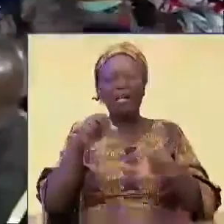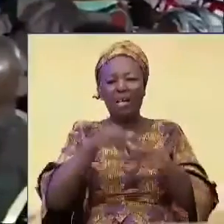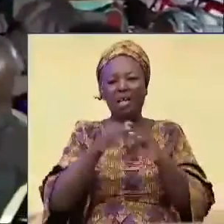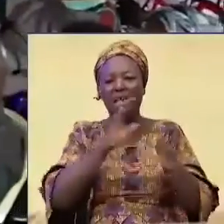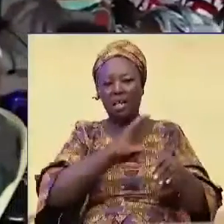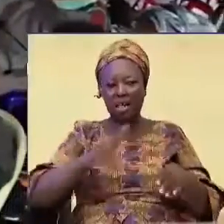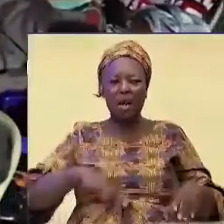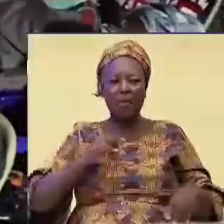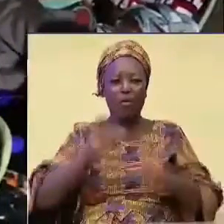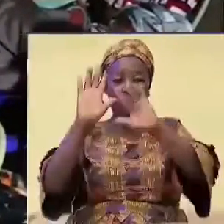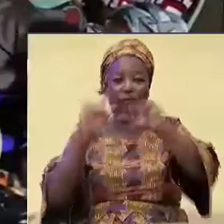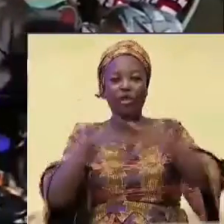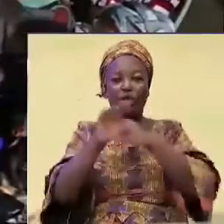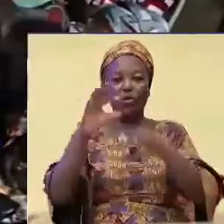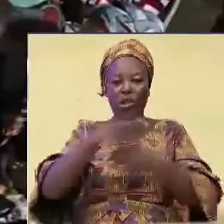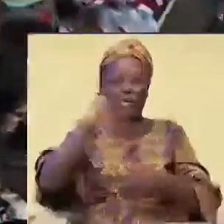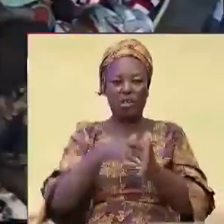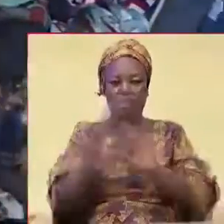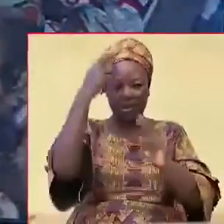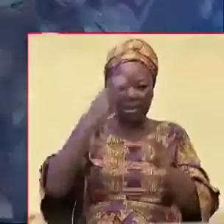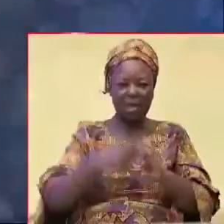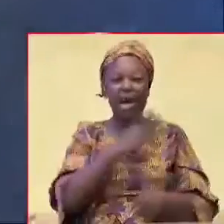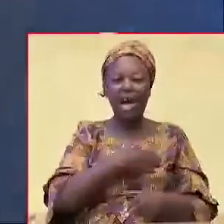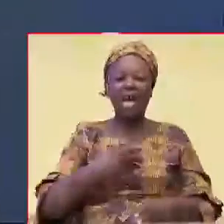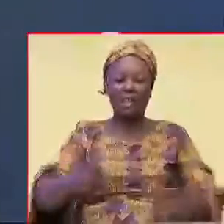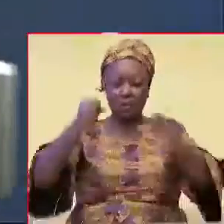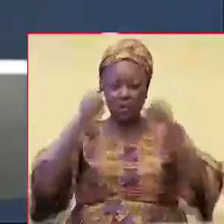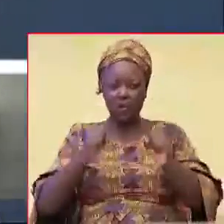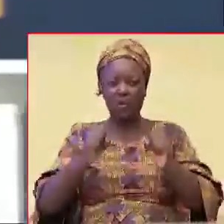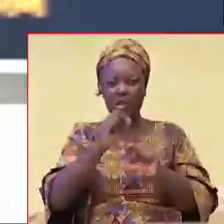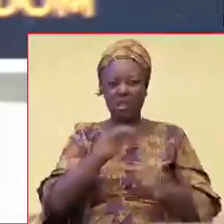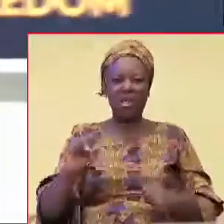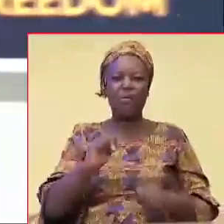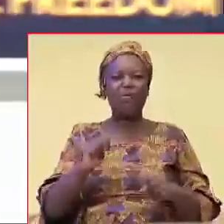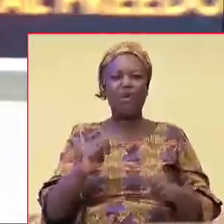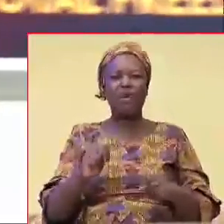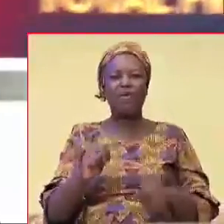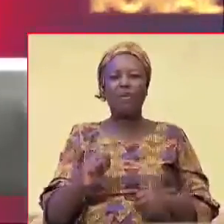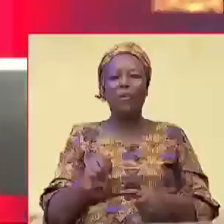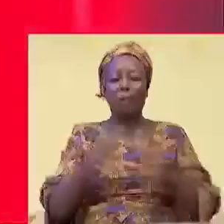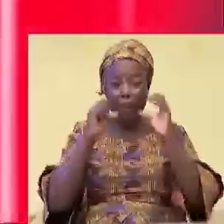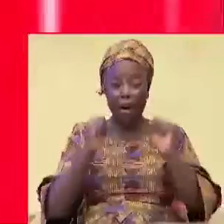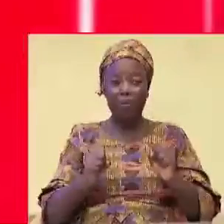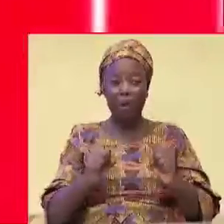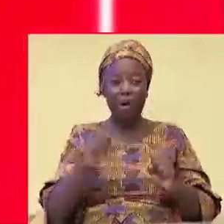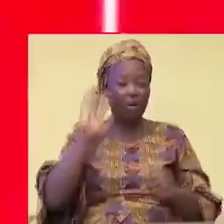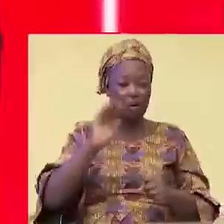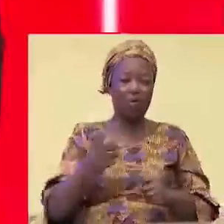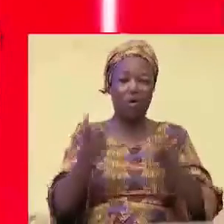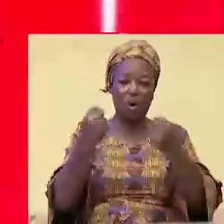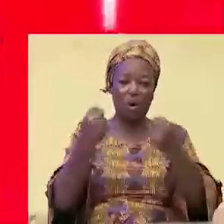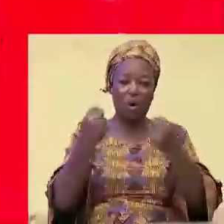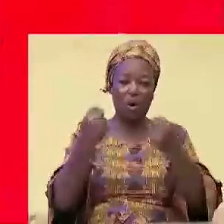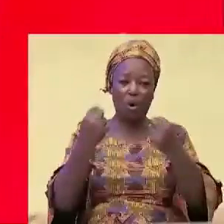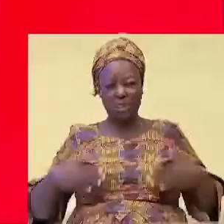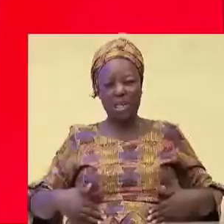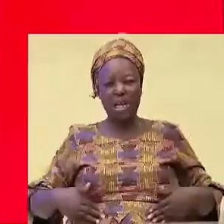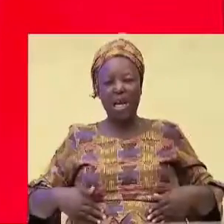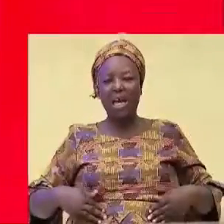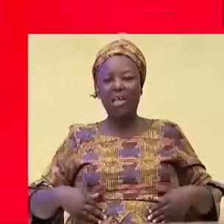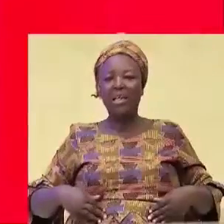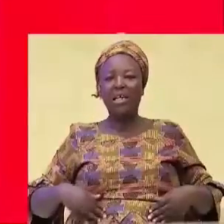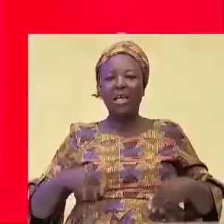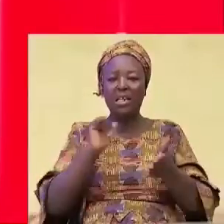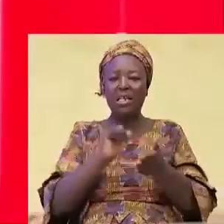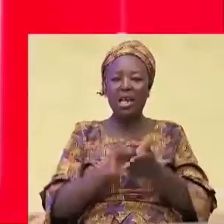flow into your spirit. And the strengthening virtue, that virtue of Christ gives us